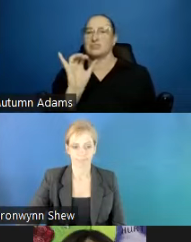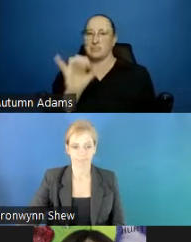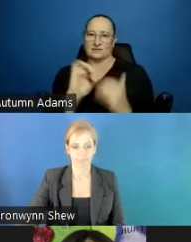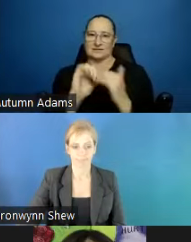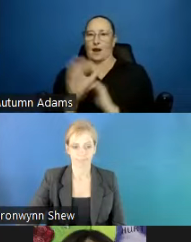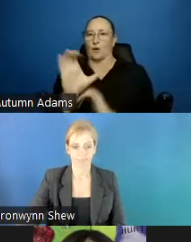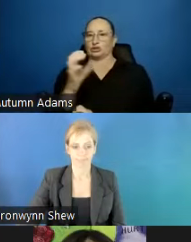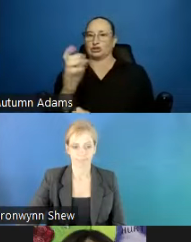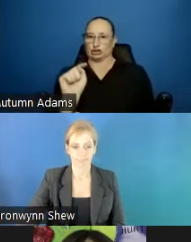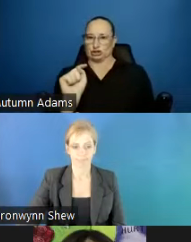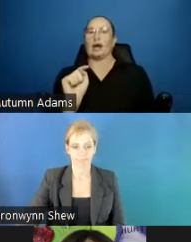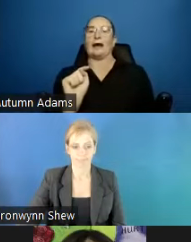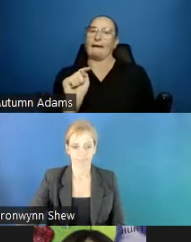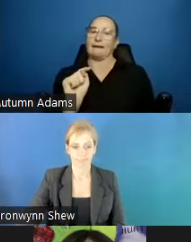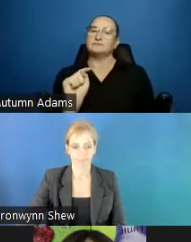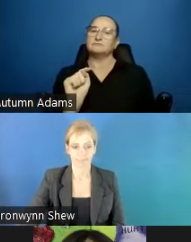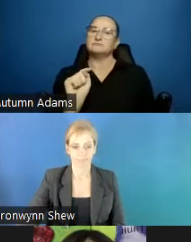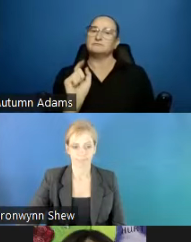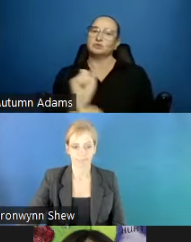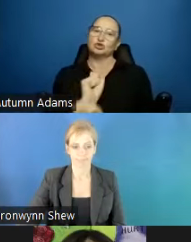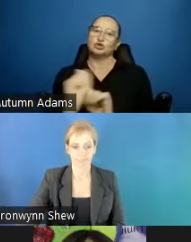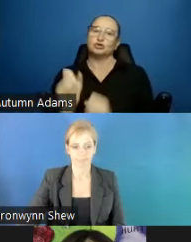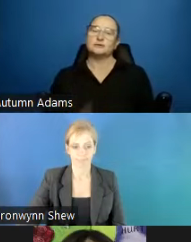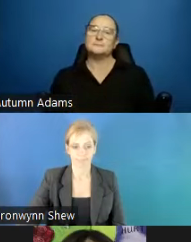is accessible.